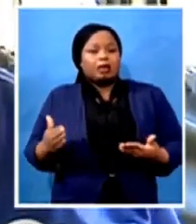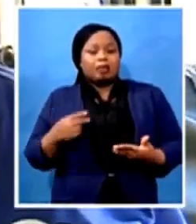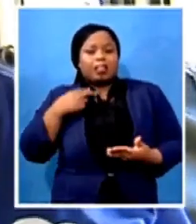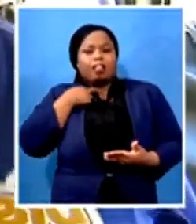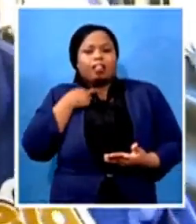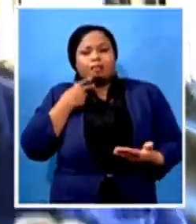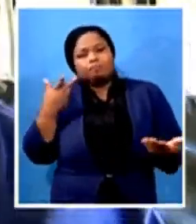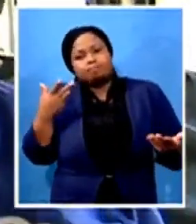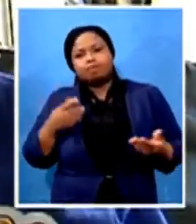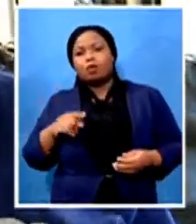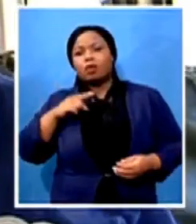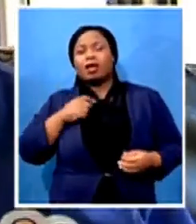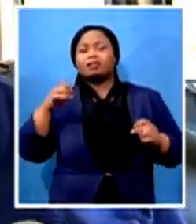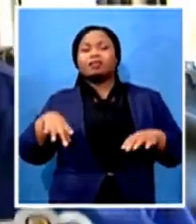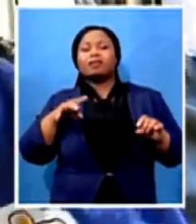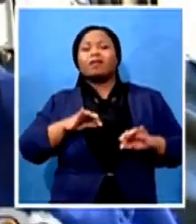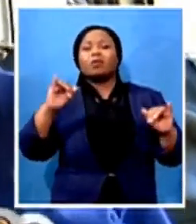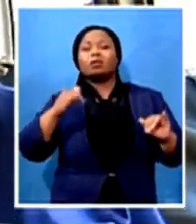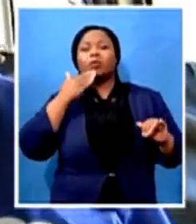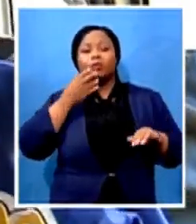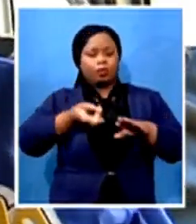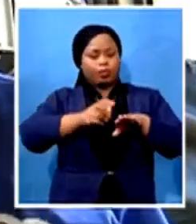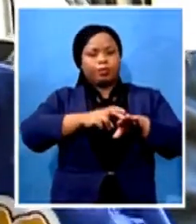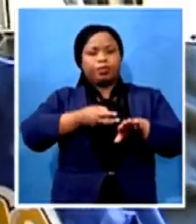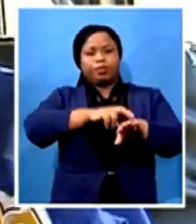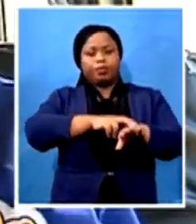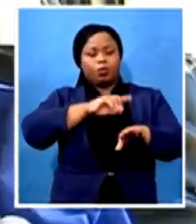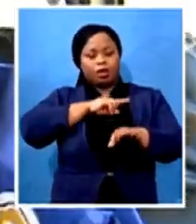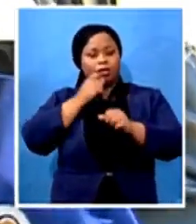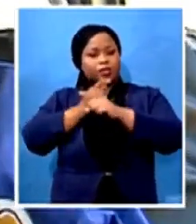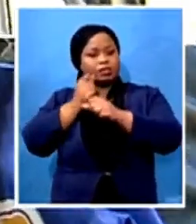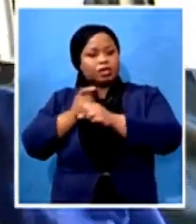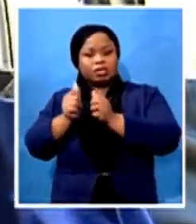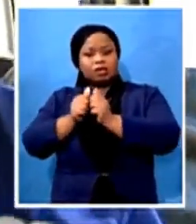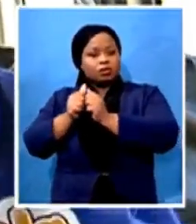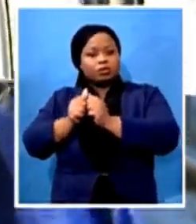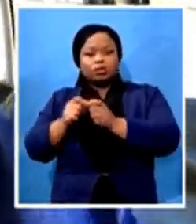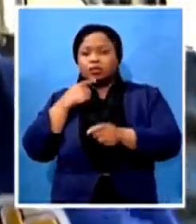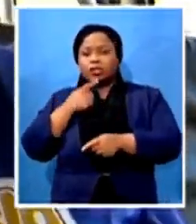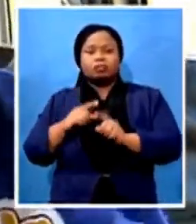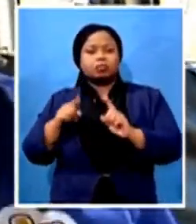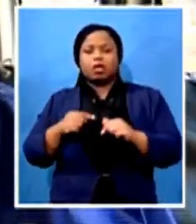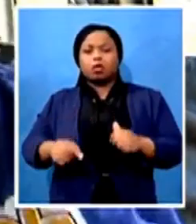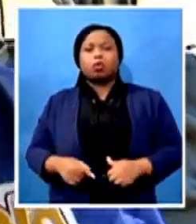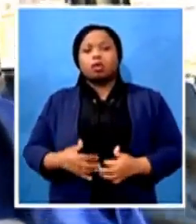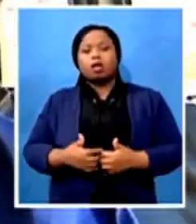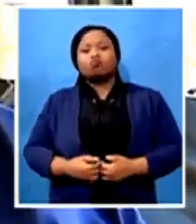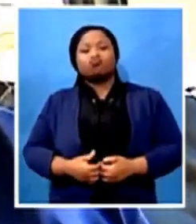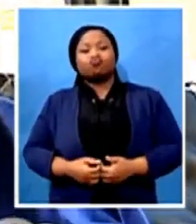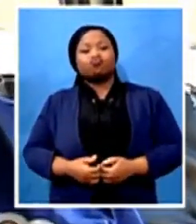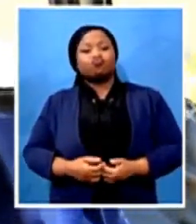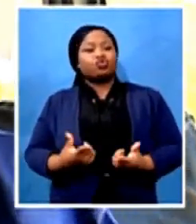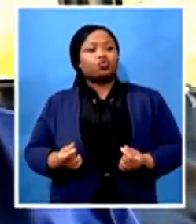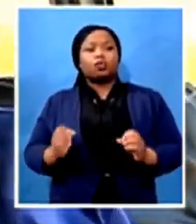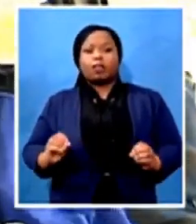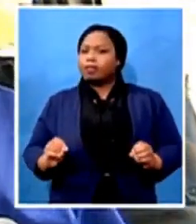taxi associations say they can no longer now sit and not do something about it. Mama, masize kuwe wena uzizwa